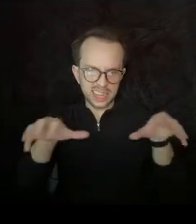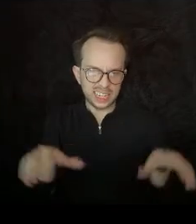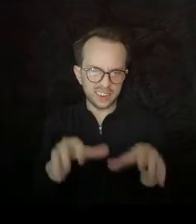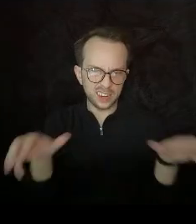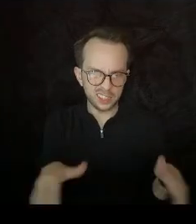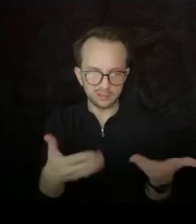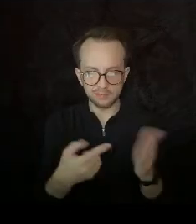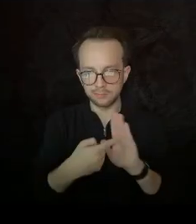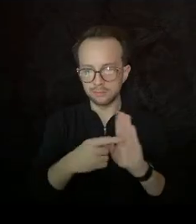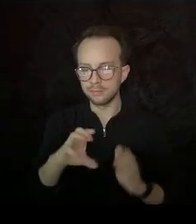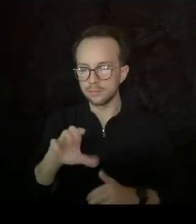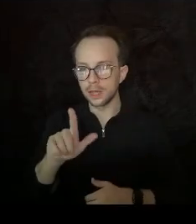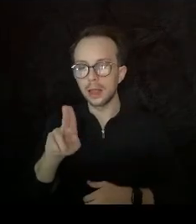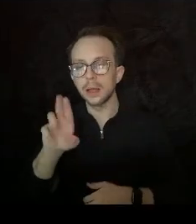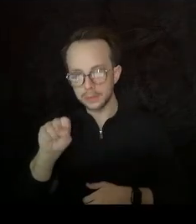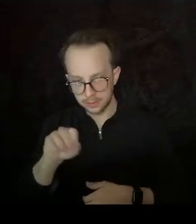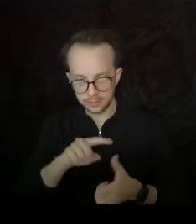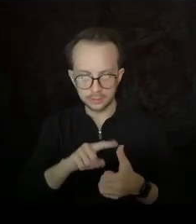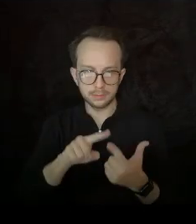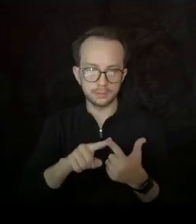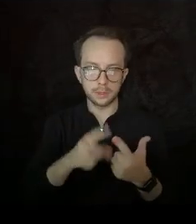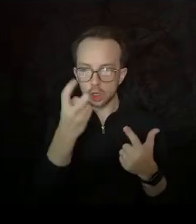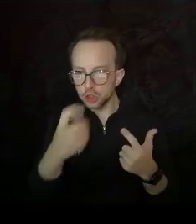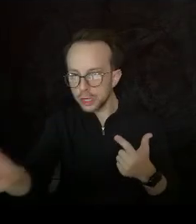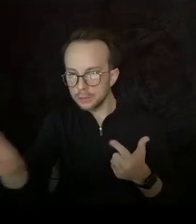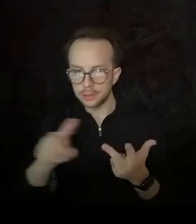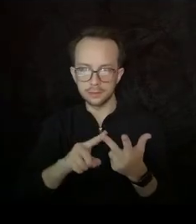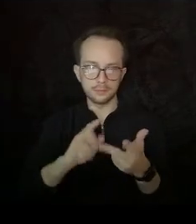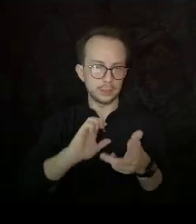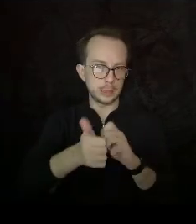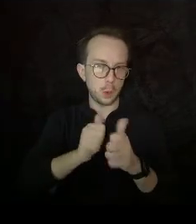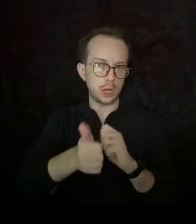example, clubs, field trips, and sports.